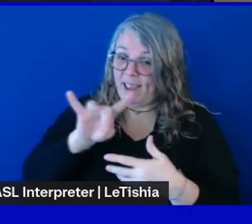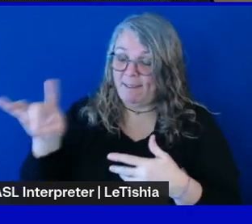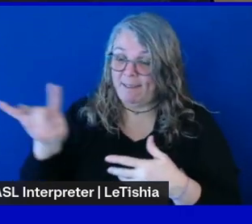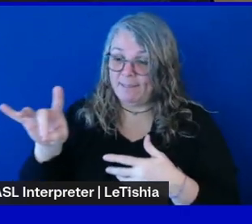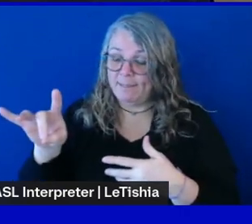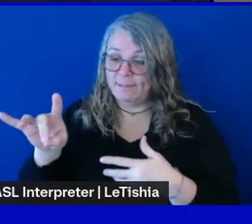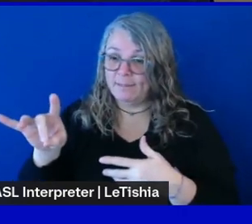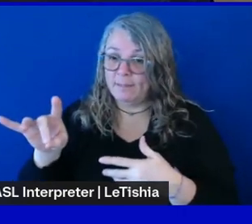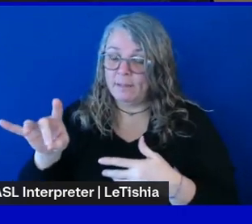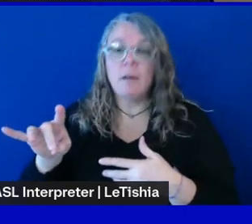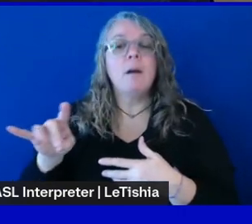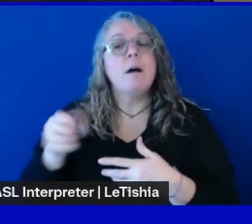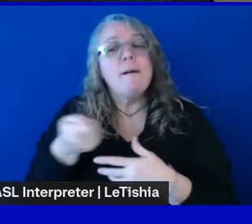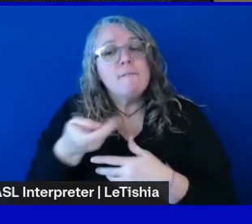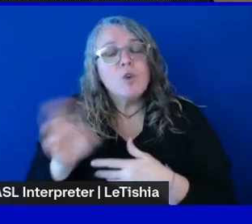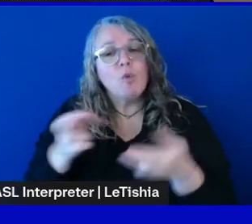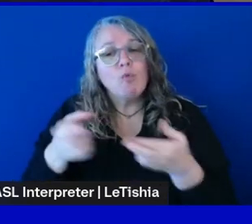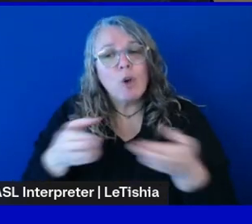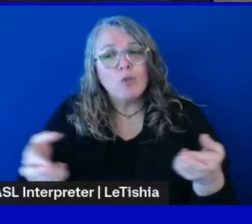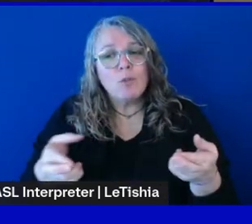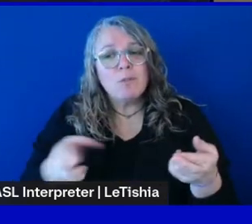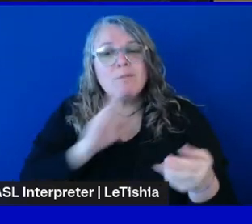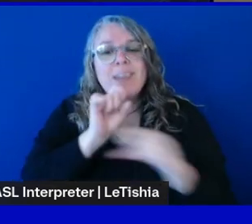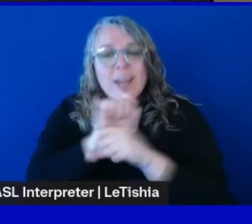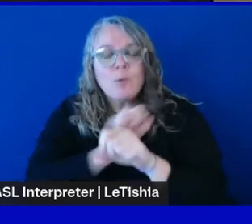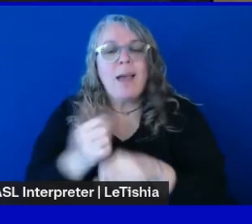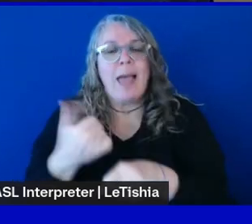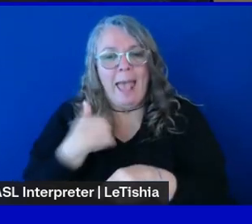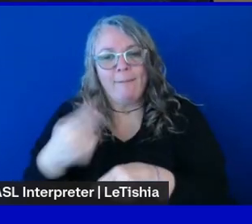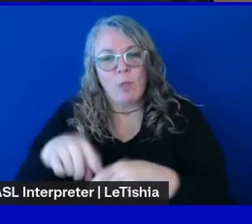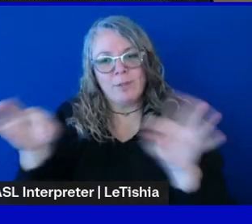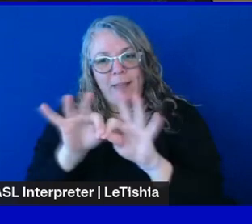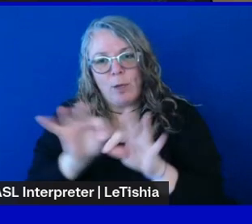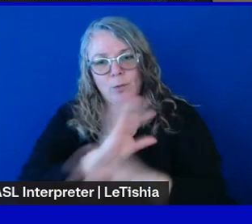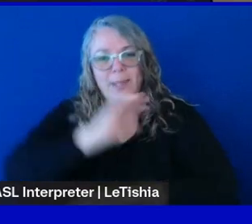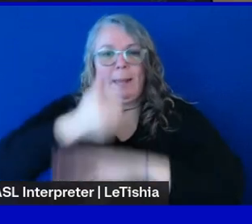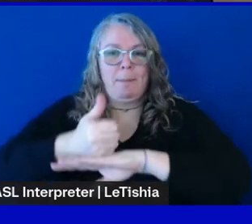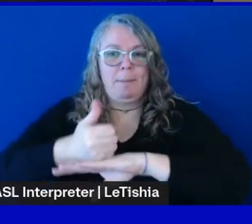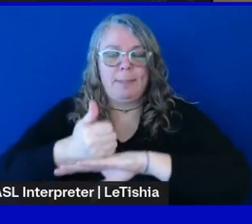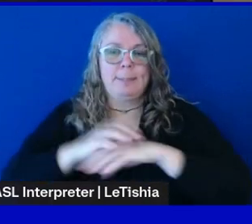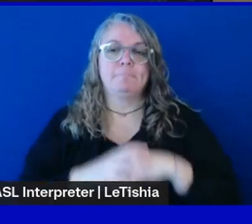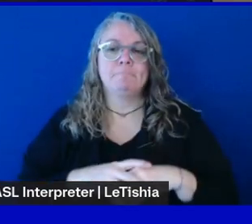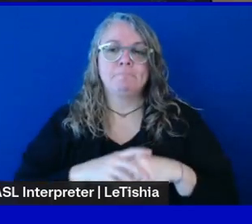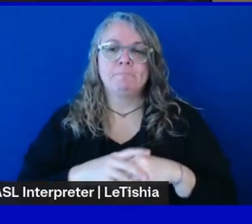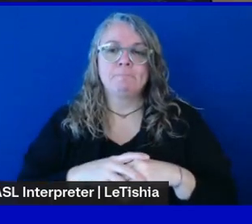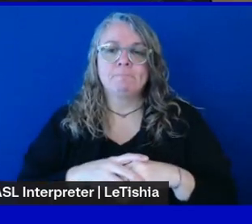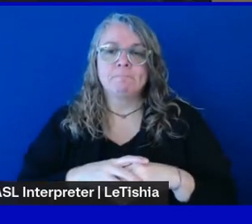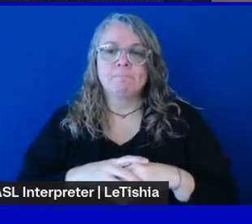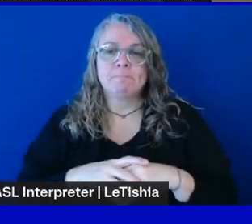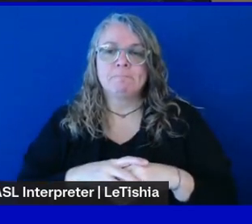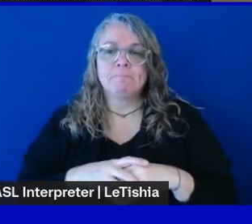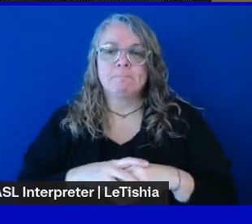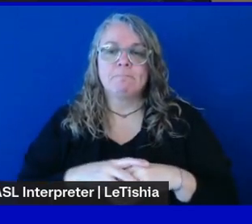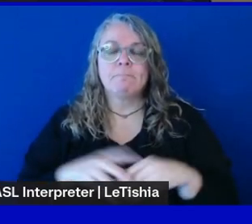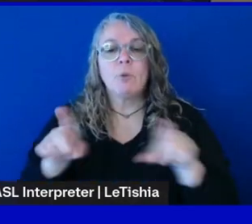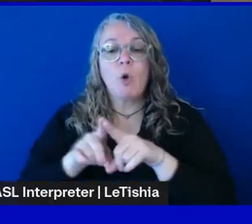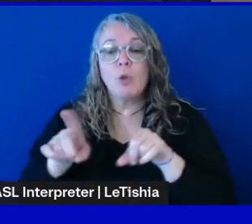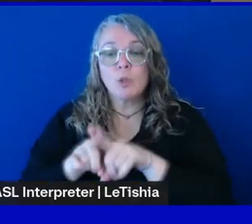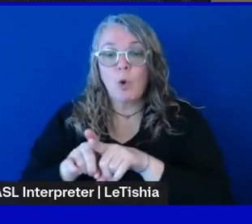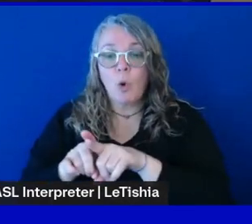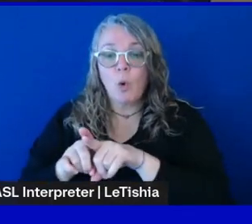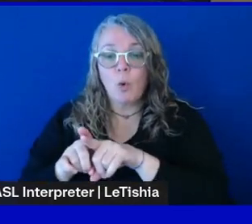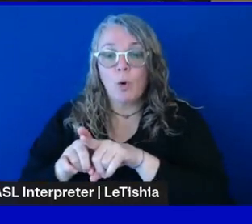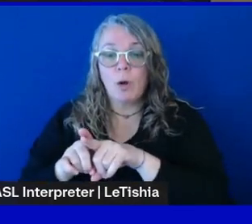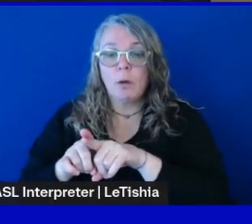are few resources that actually have those values implemented. There is also good documentation on the